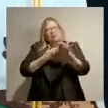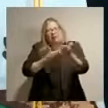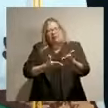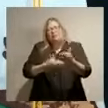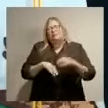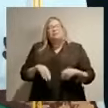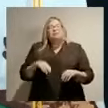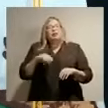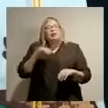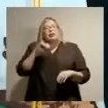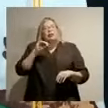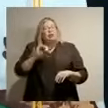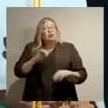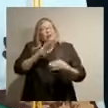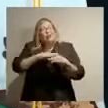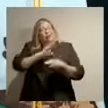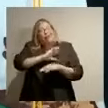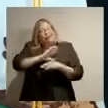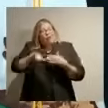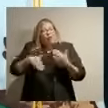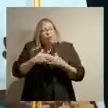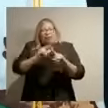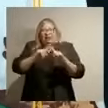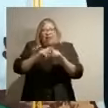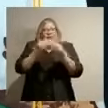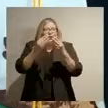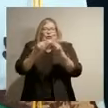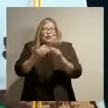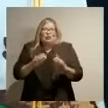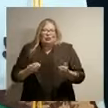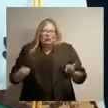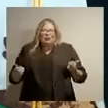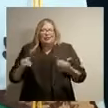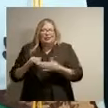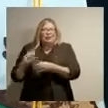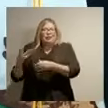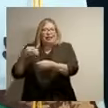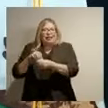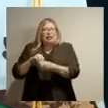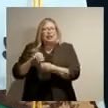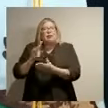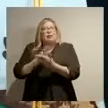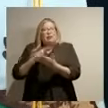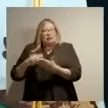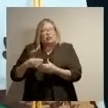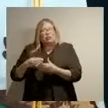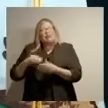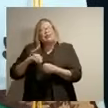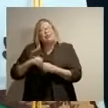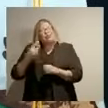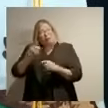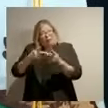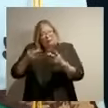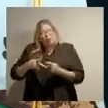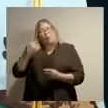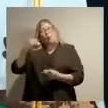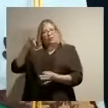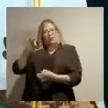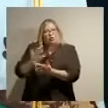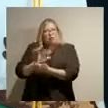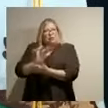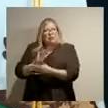on all of the solutions that are contained in the budget in one place in one document.